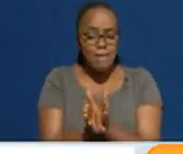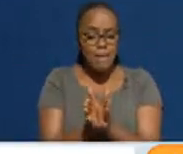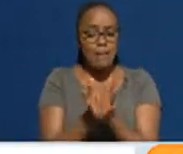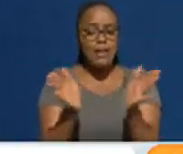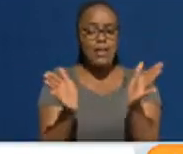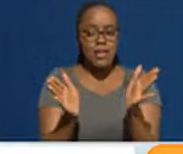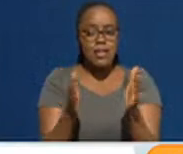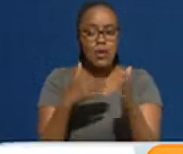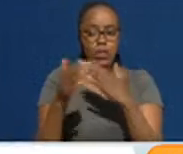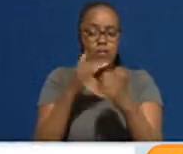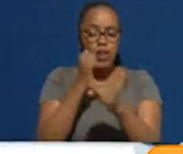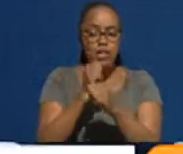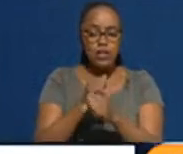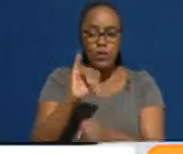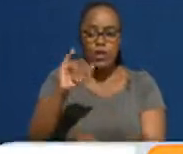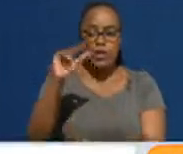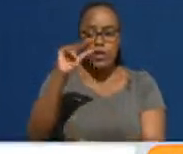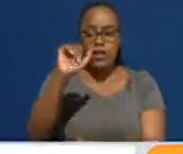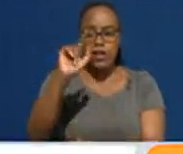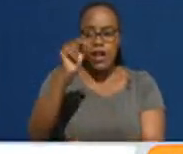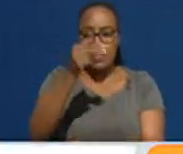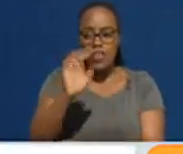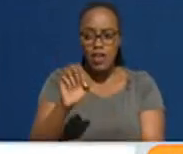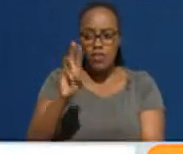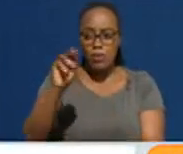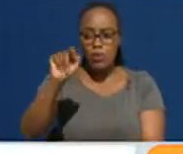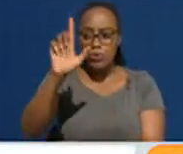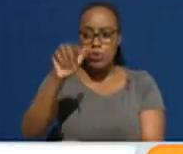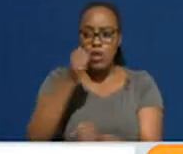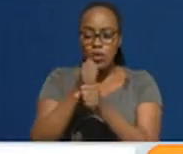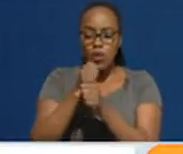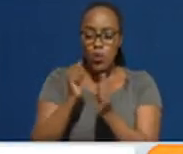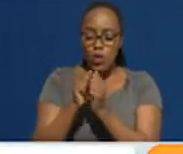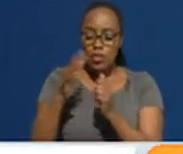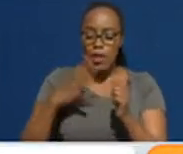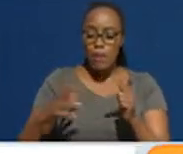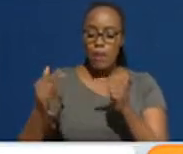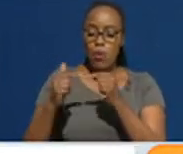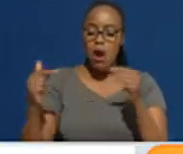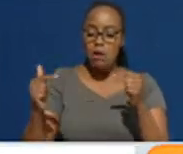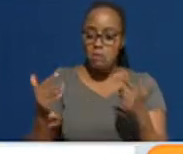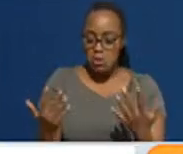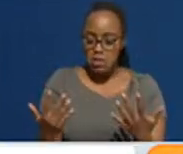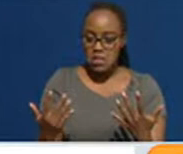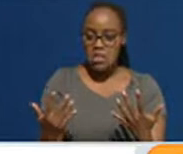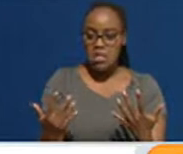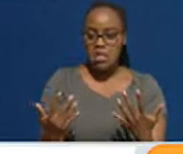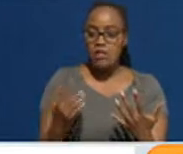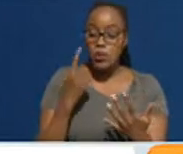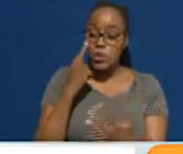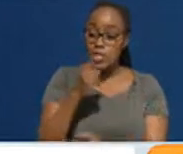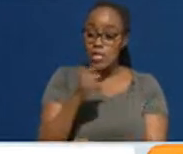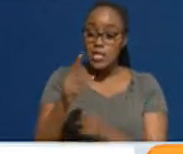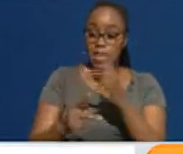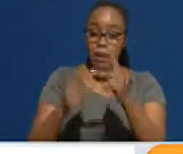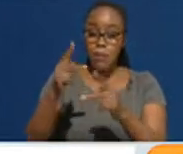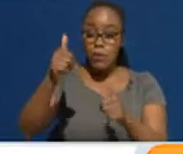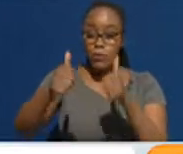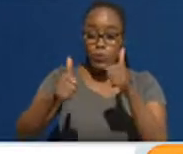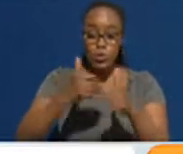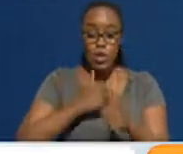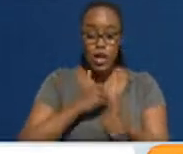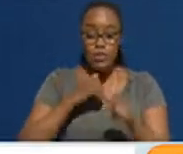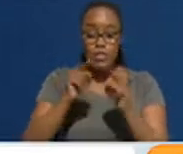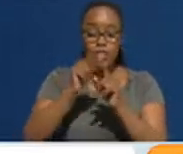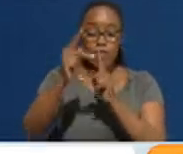Maybe publicly, like I did with Igathe, like Mutula says he's going to do with his opponents, and say, look, even this process we're in